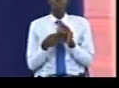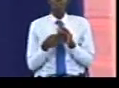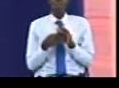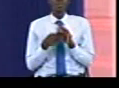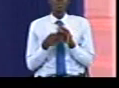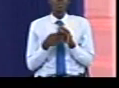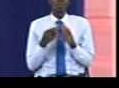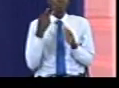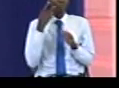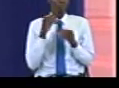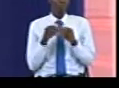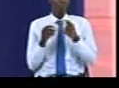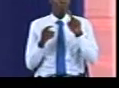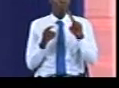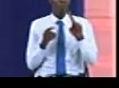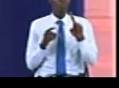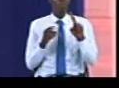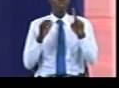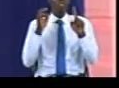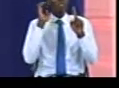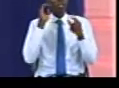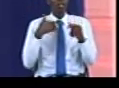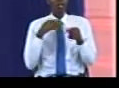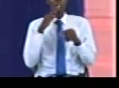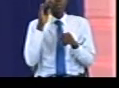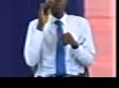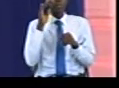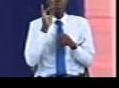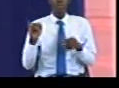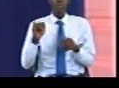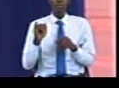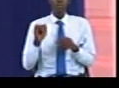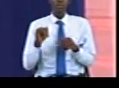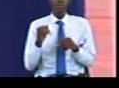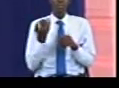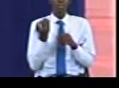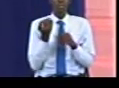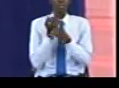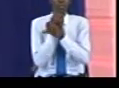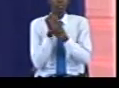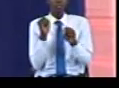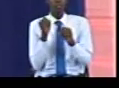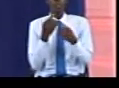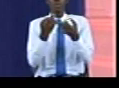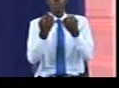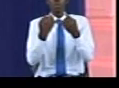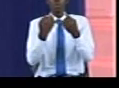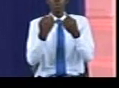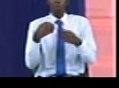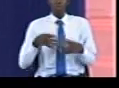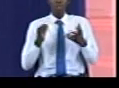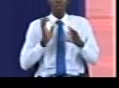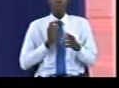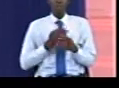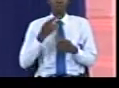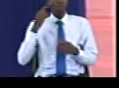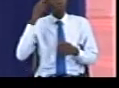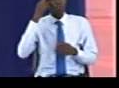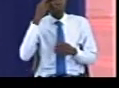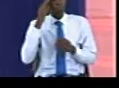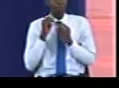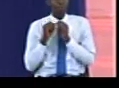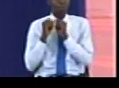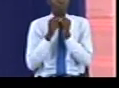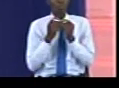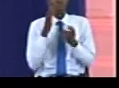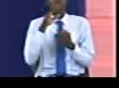chapter 1, he had been preaching salvation. Come now, let us reason together, says the Lord. Though your sins be as scarlet, they'll be as white as